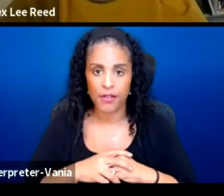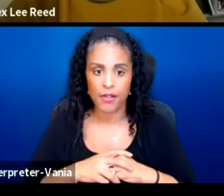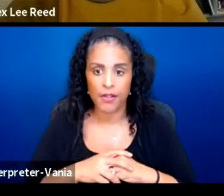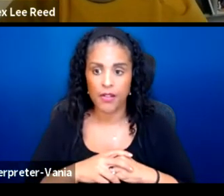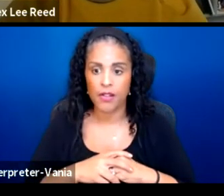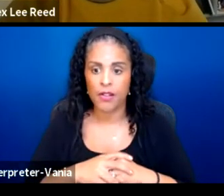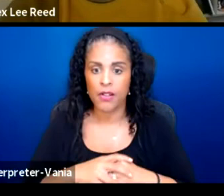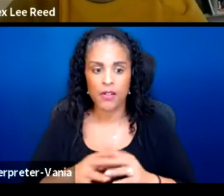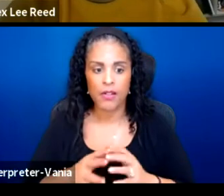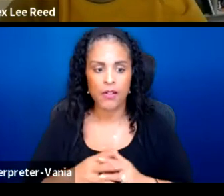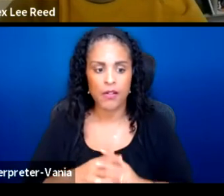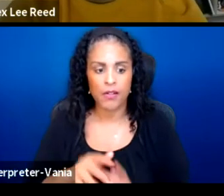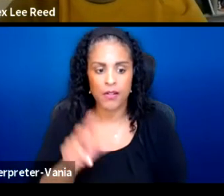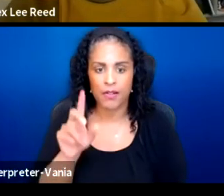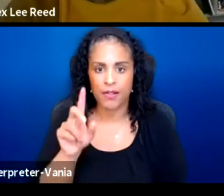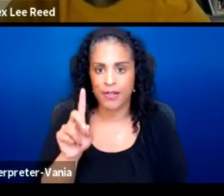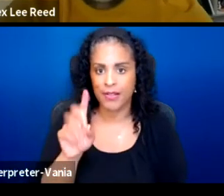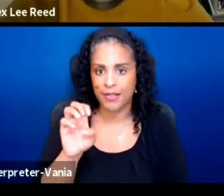I am,